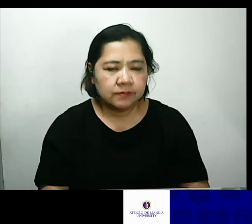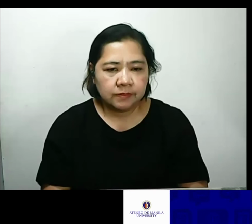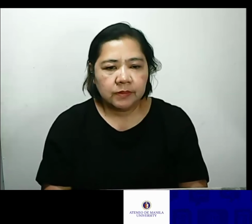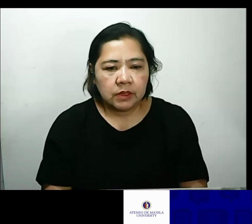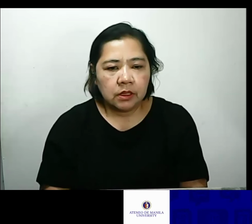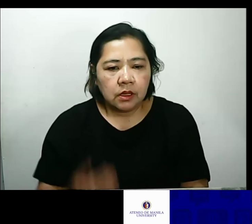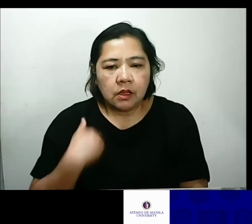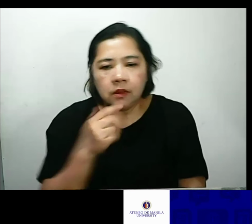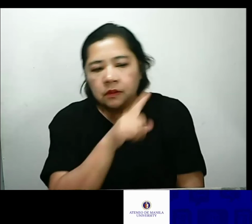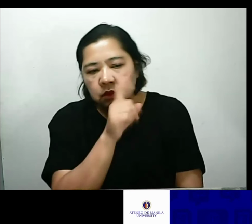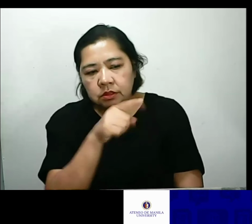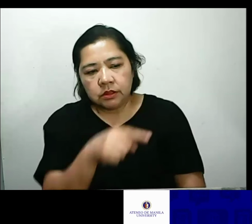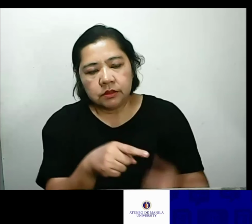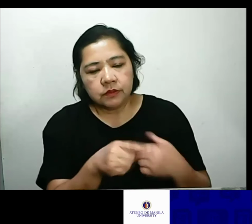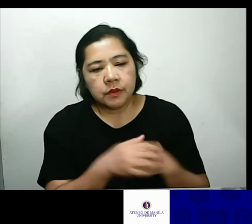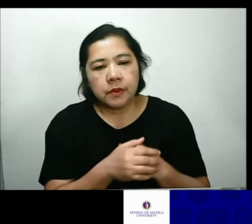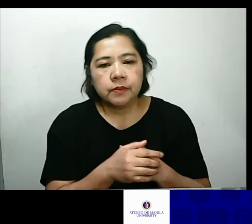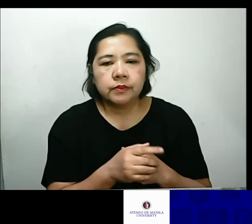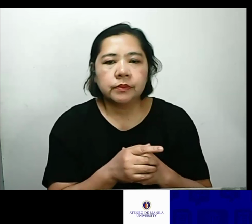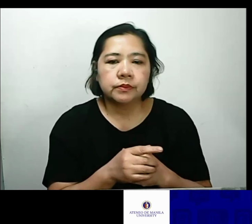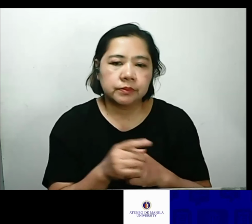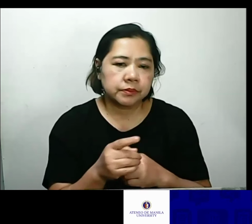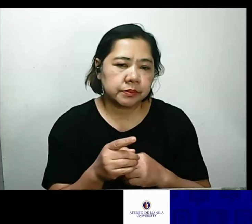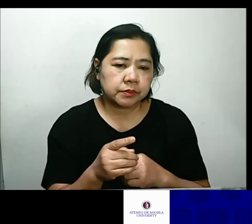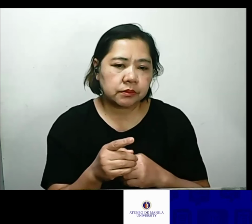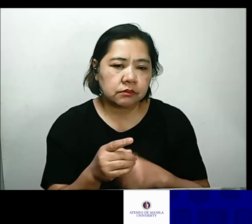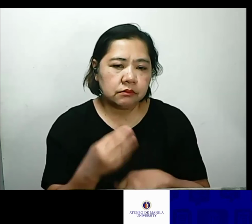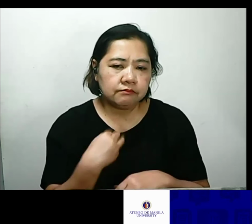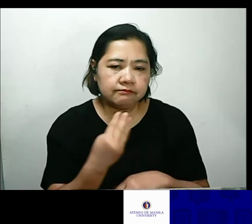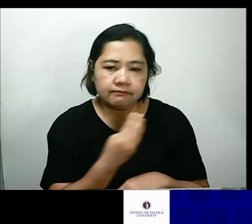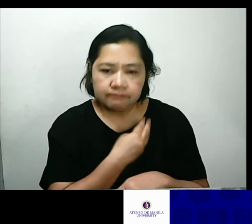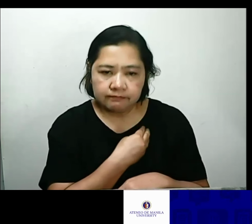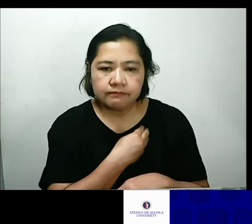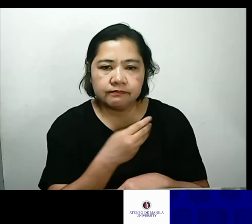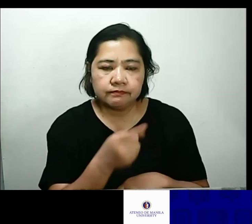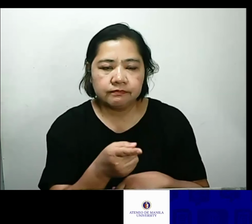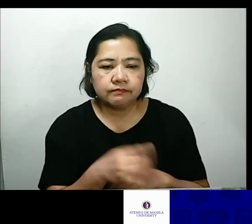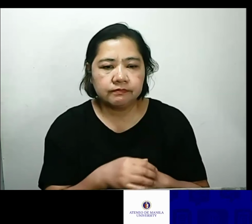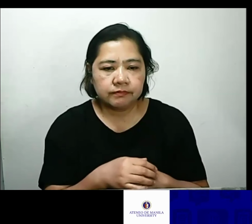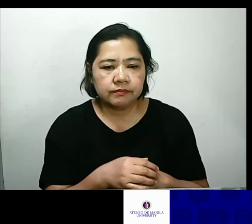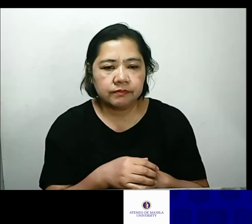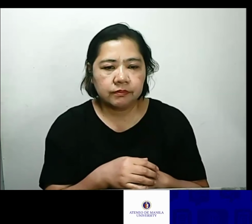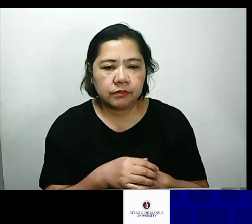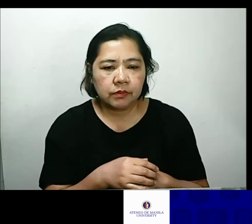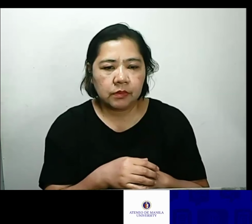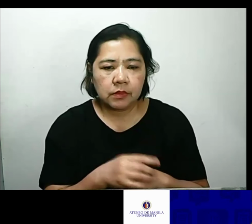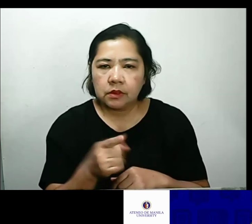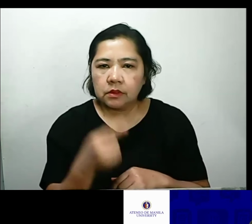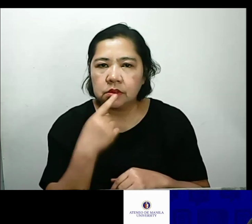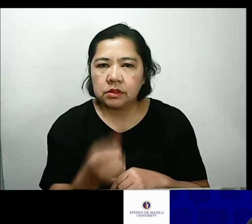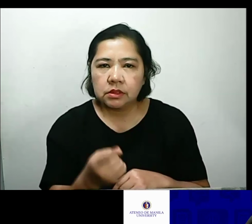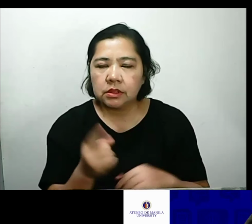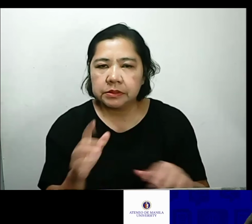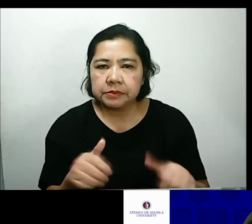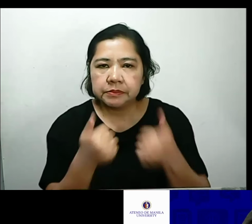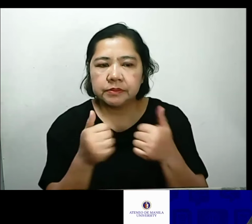from one of our audience members, and they write, it is said that one of the biggest challenges